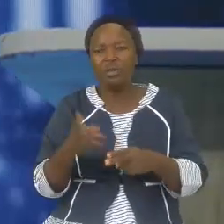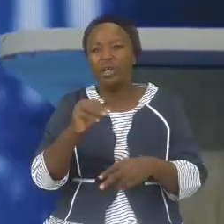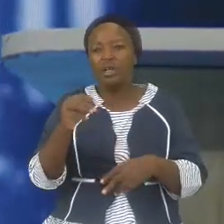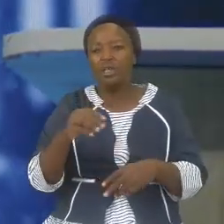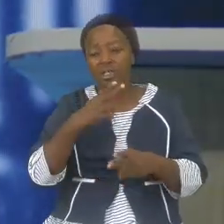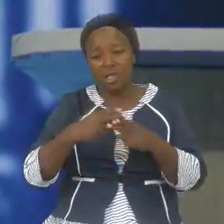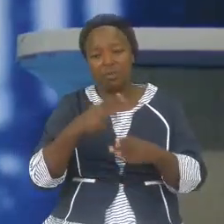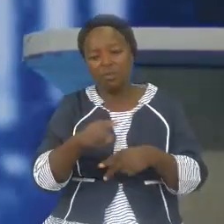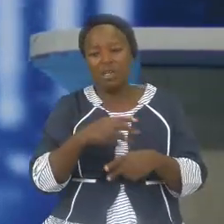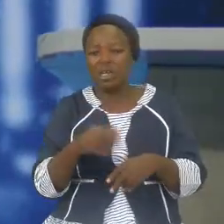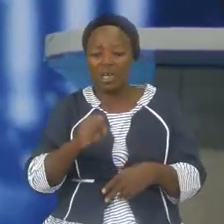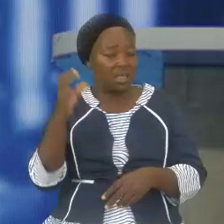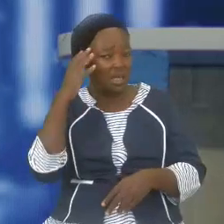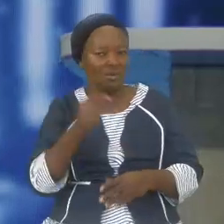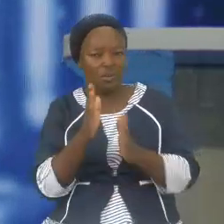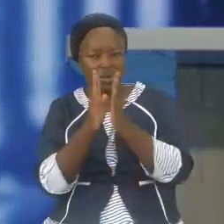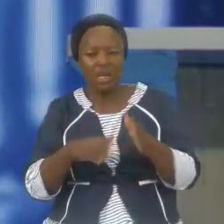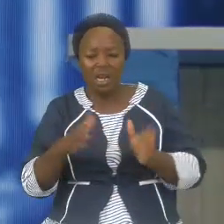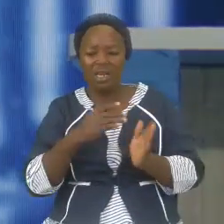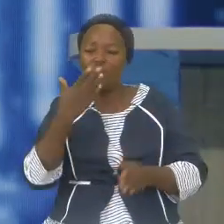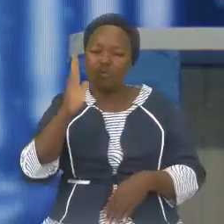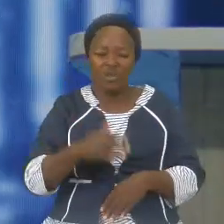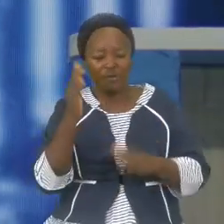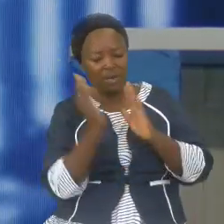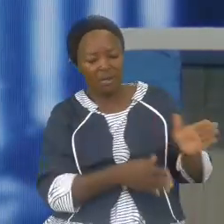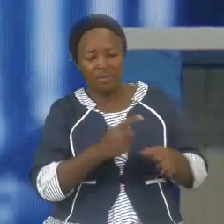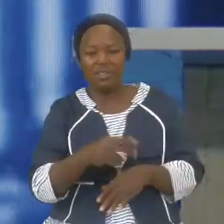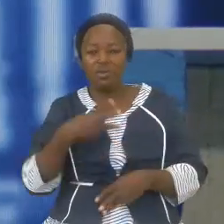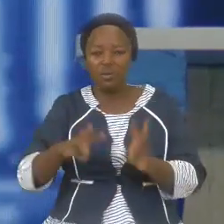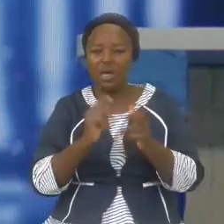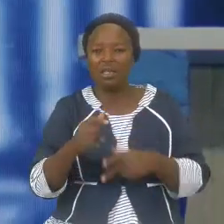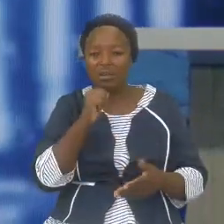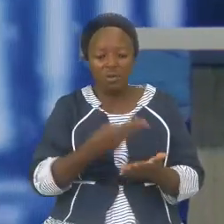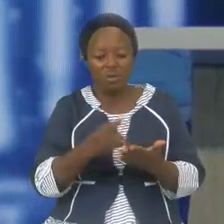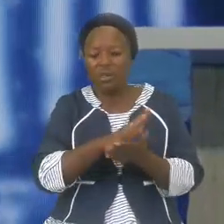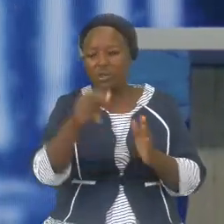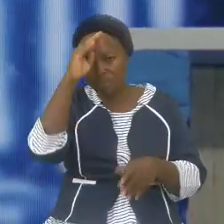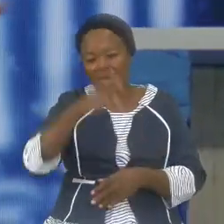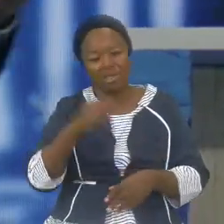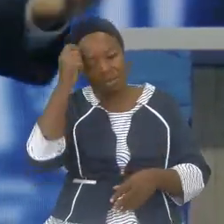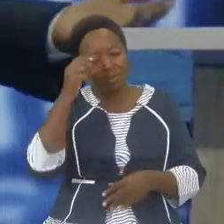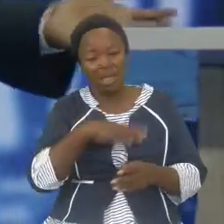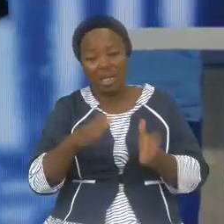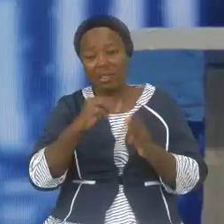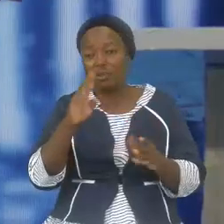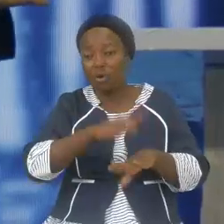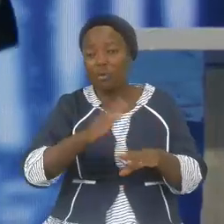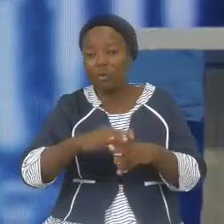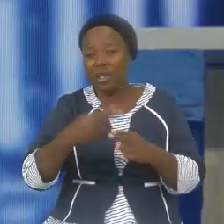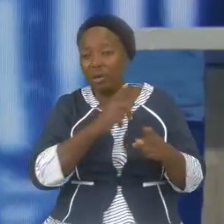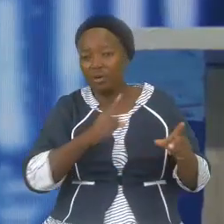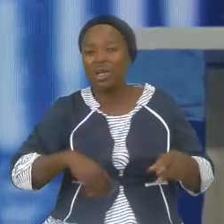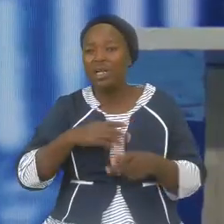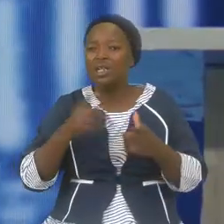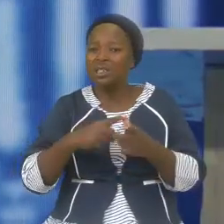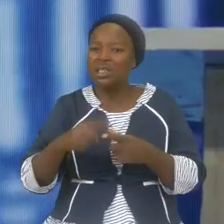your prayer. Let the wicked forsake his way and your righteous man his thoughts, and let him call upon the Lord. For God, today, the